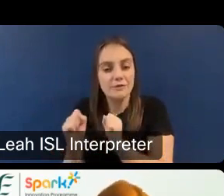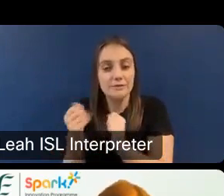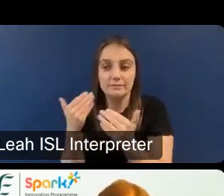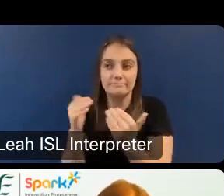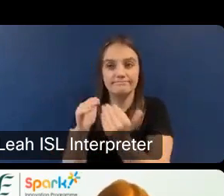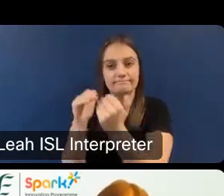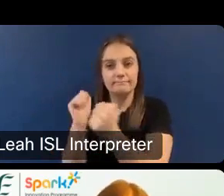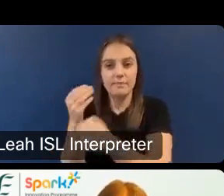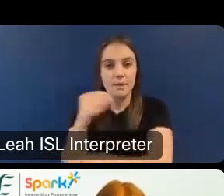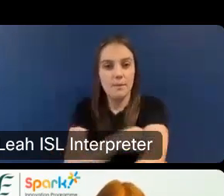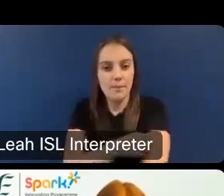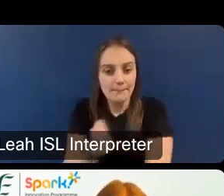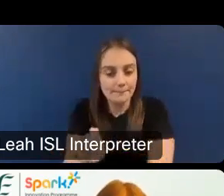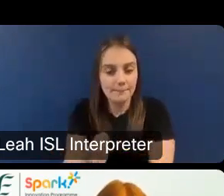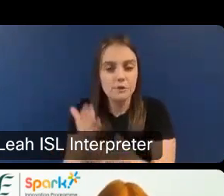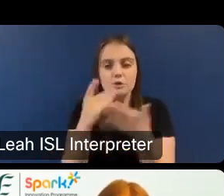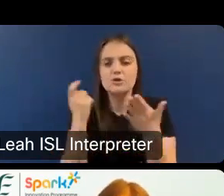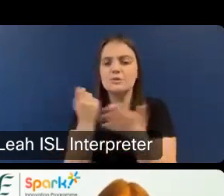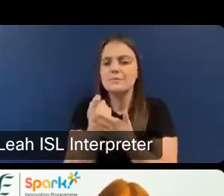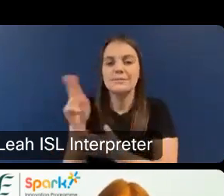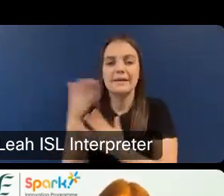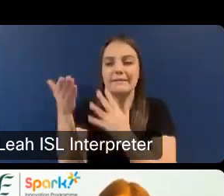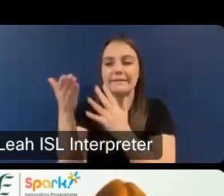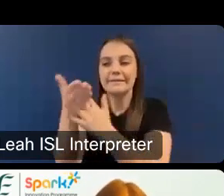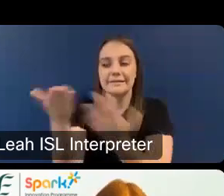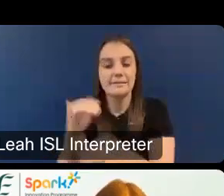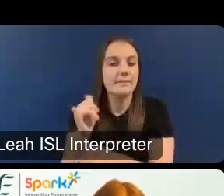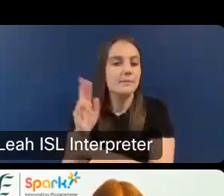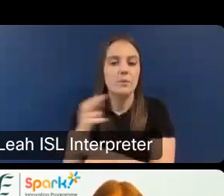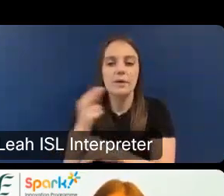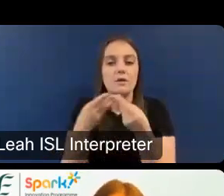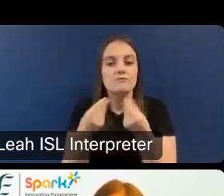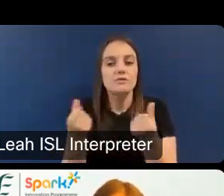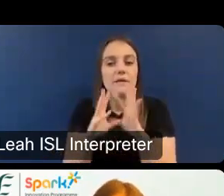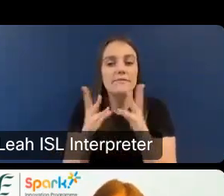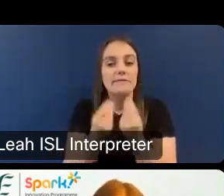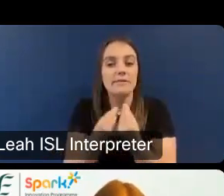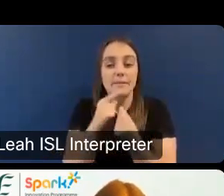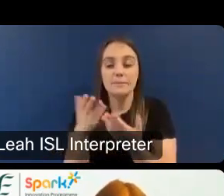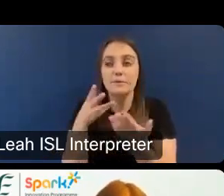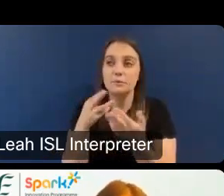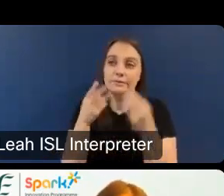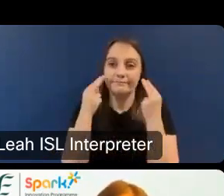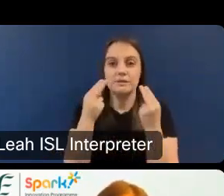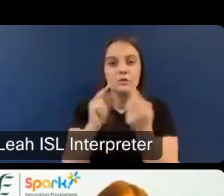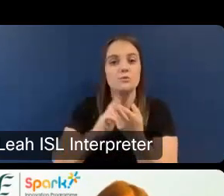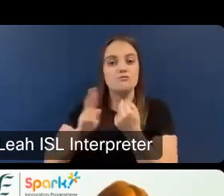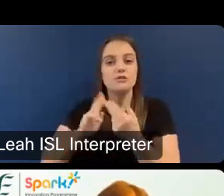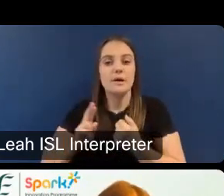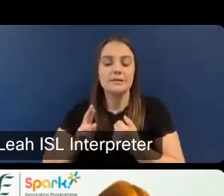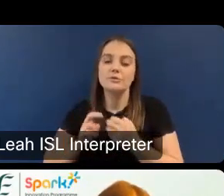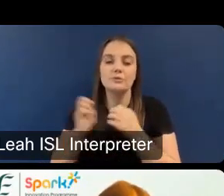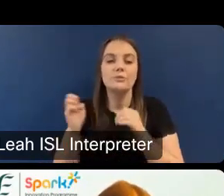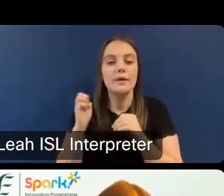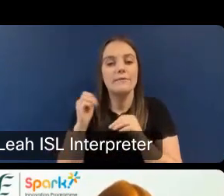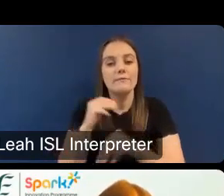or resolved. You know, sometimes there's not a way to resolve 100%, but at least address that problem. So if you can please